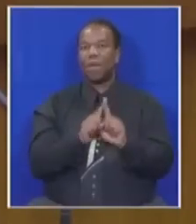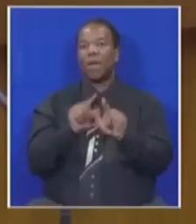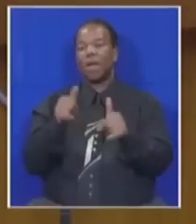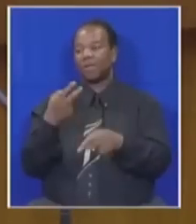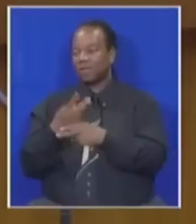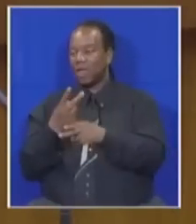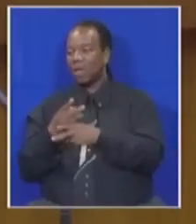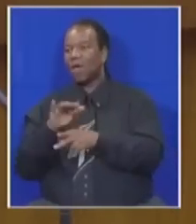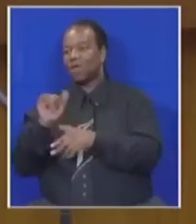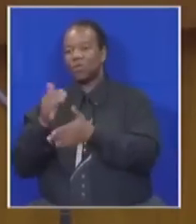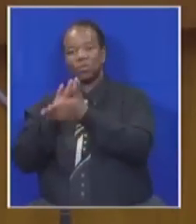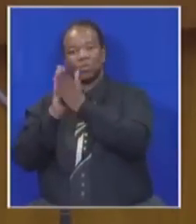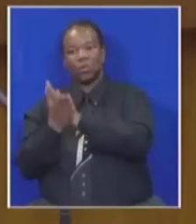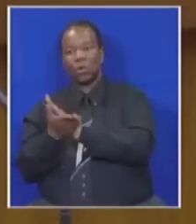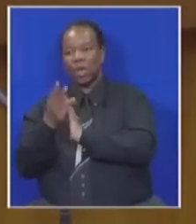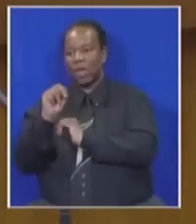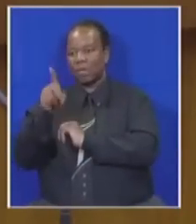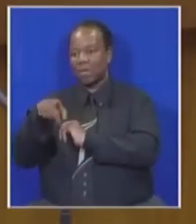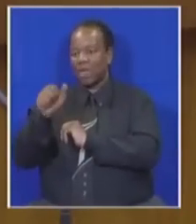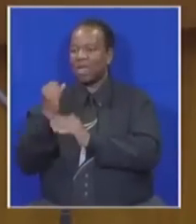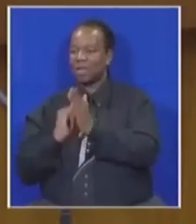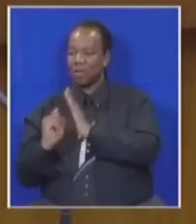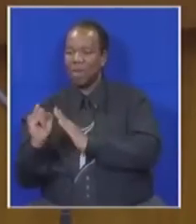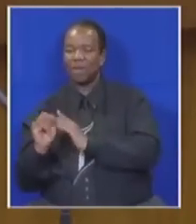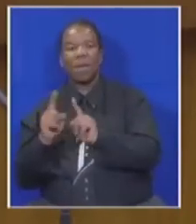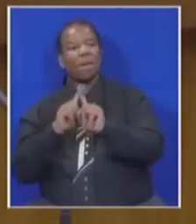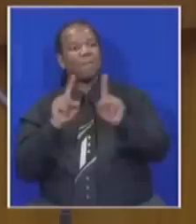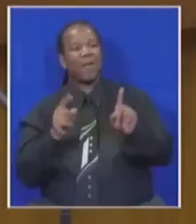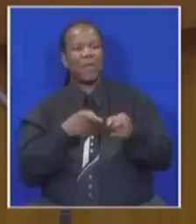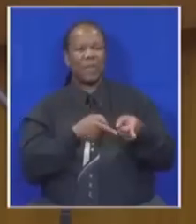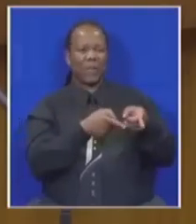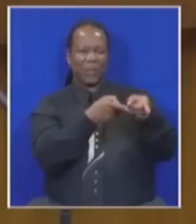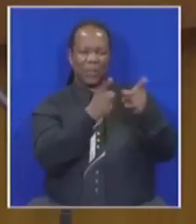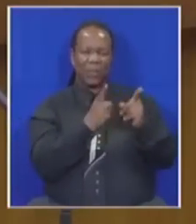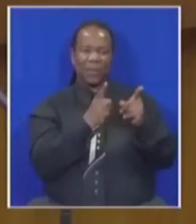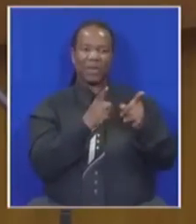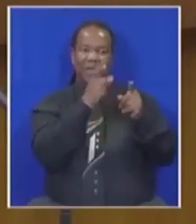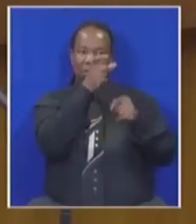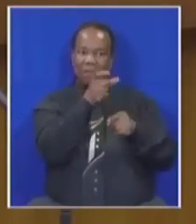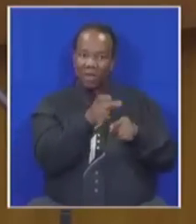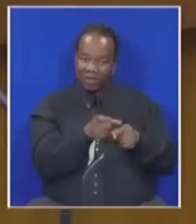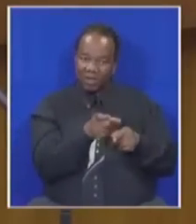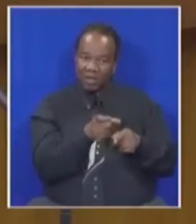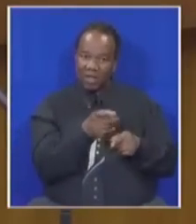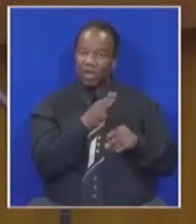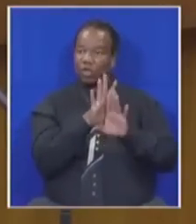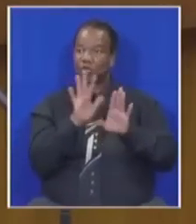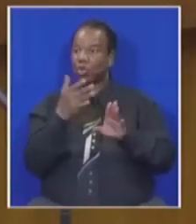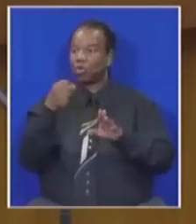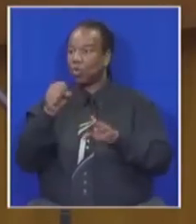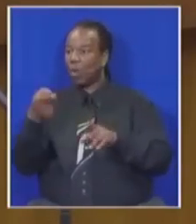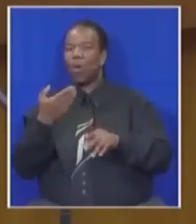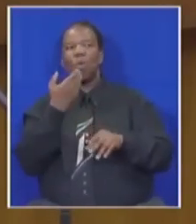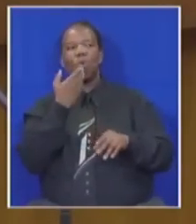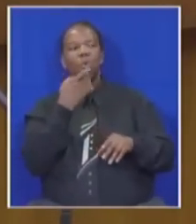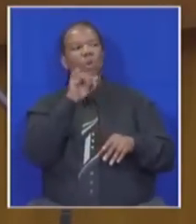NPA. But the most dangerous person is beyond Mr. Shaun Abrahams at the NPA, is Mr.